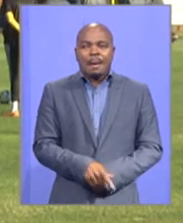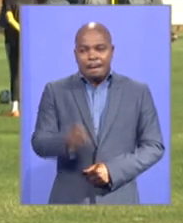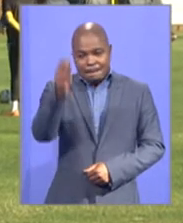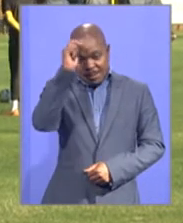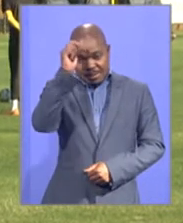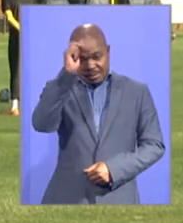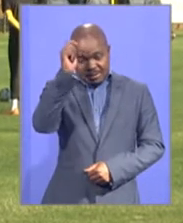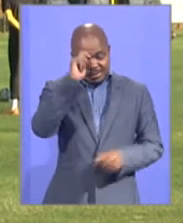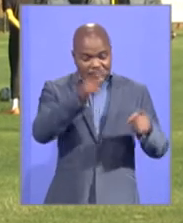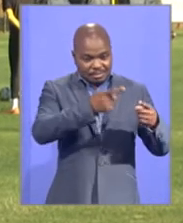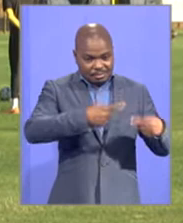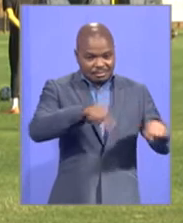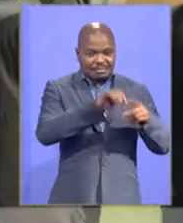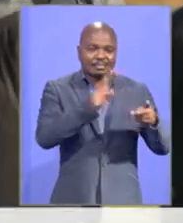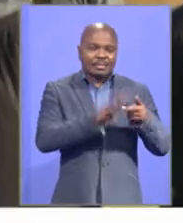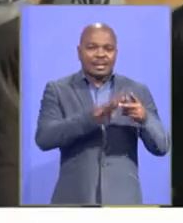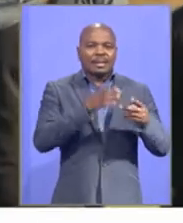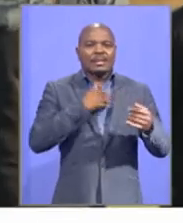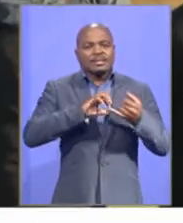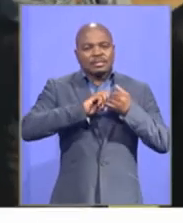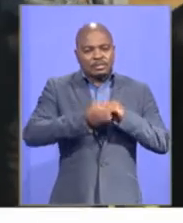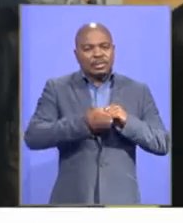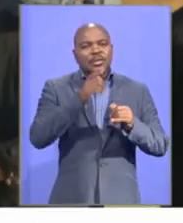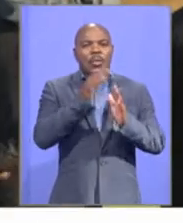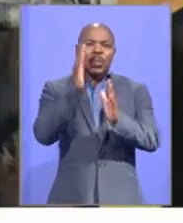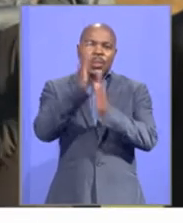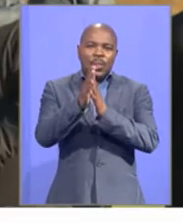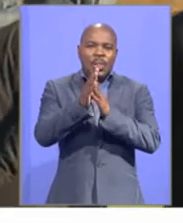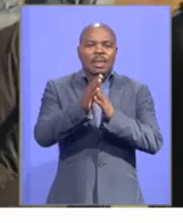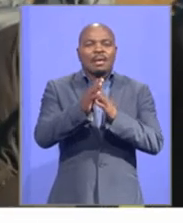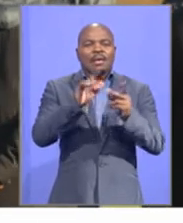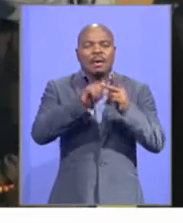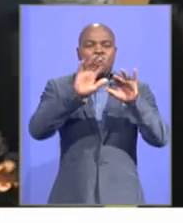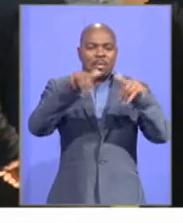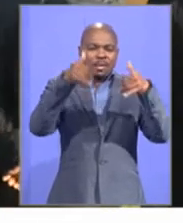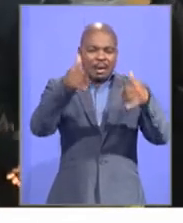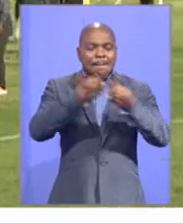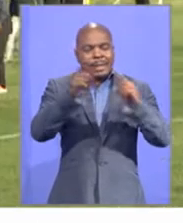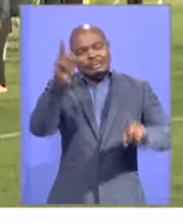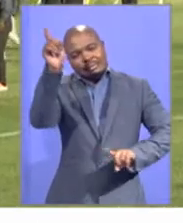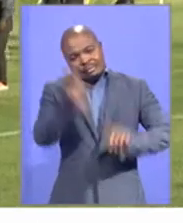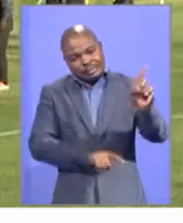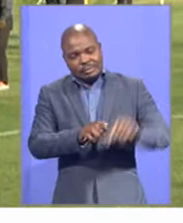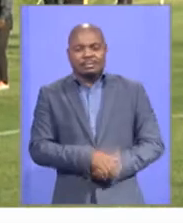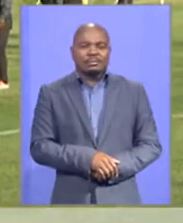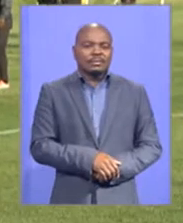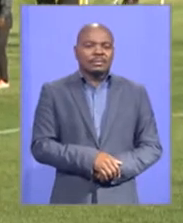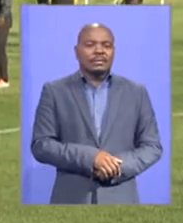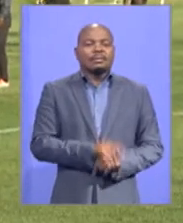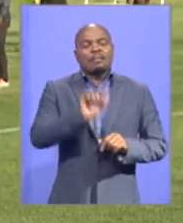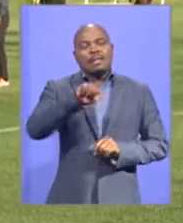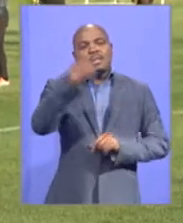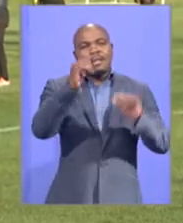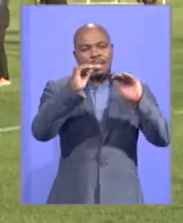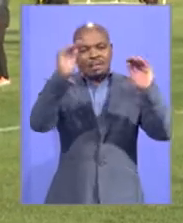Bafana ba bile le tshebetso e kgotsofatsang dipapading tsa bona tsa ho phunyeletsa tse fetileng tsa mopo lefatshe le hoja ba sa phomella ho fetela mokgatlelong o